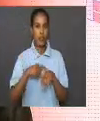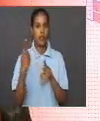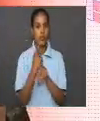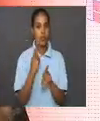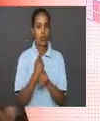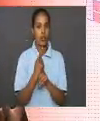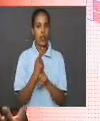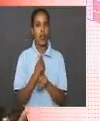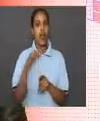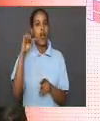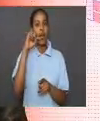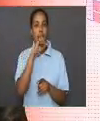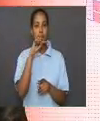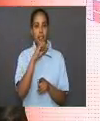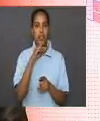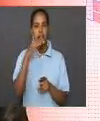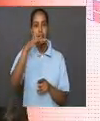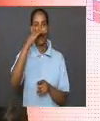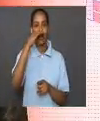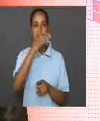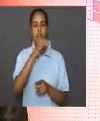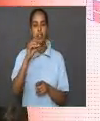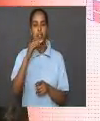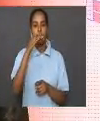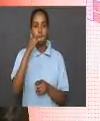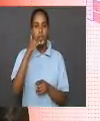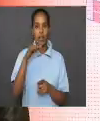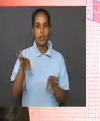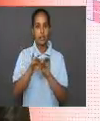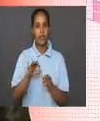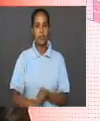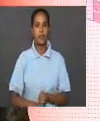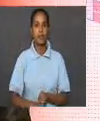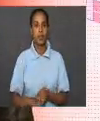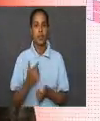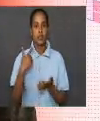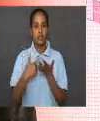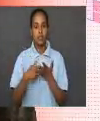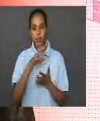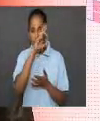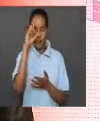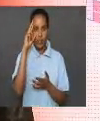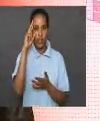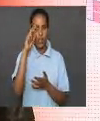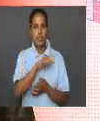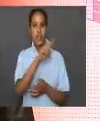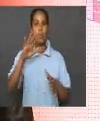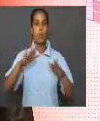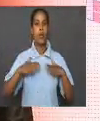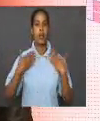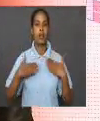create artificial flavors and fragrances. This is because of their